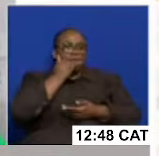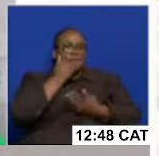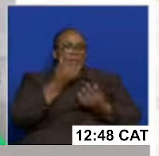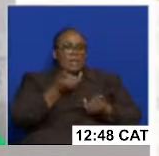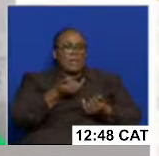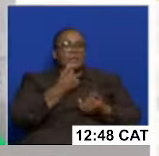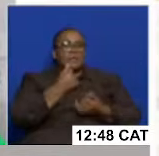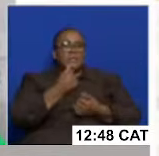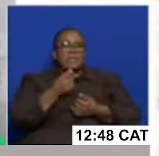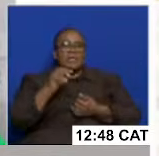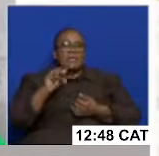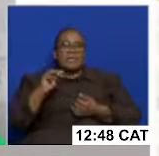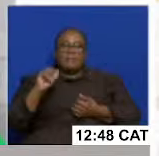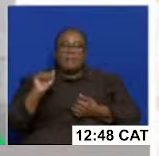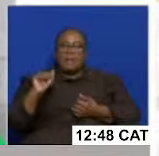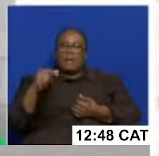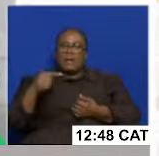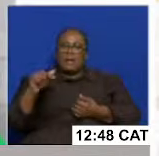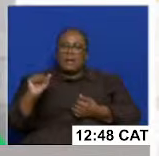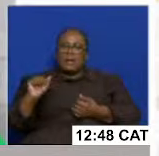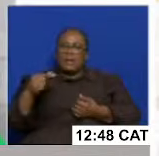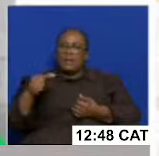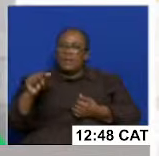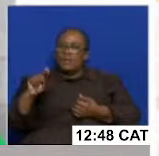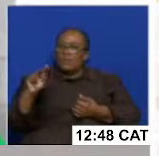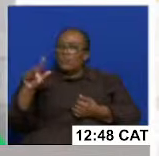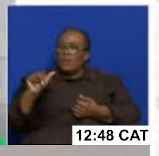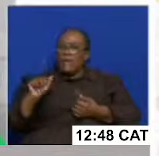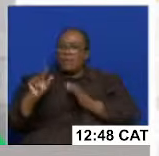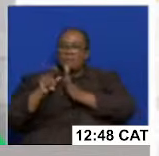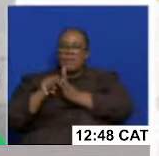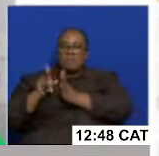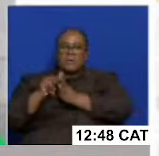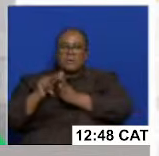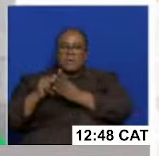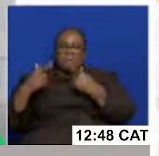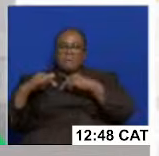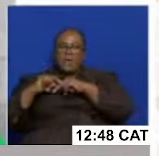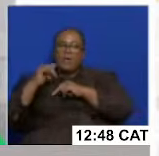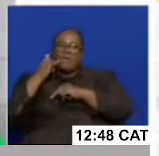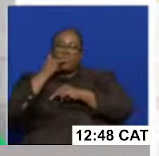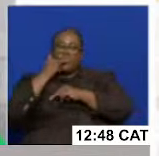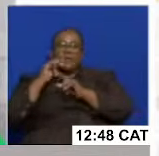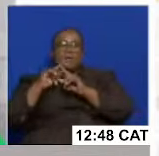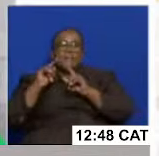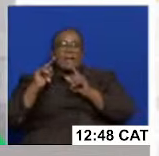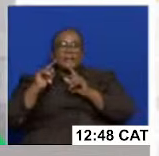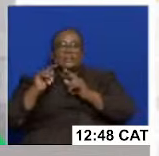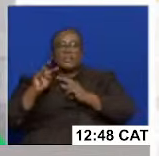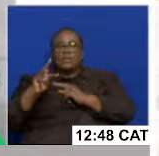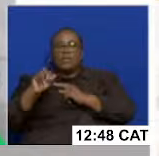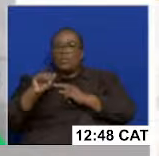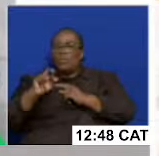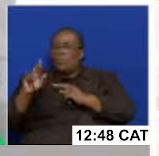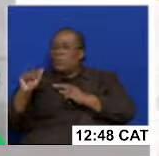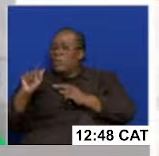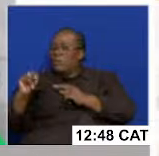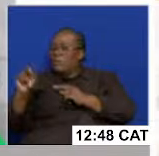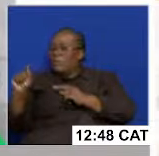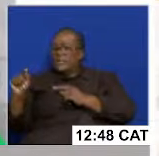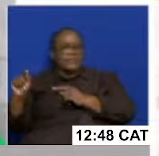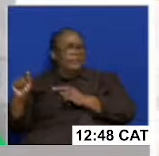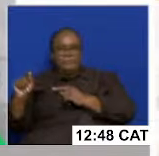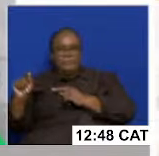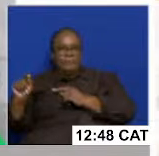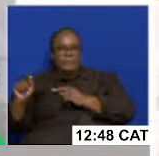warrant. In the next message box, it says, but it's all rumors, but still this man, he is really